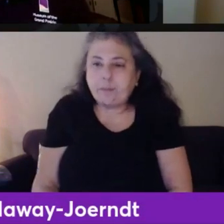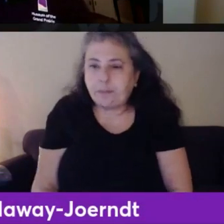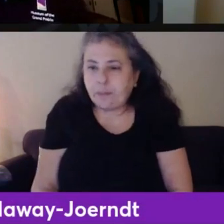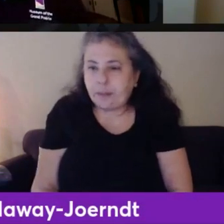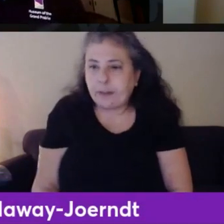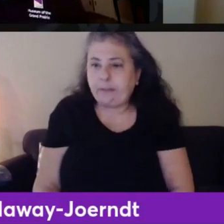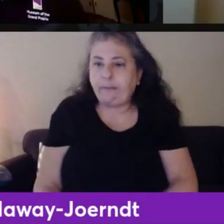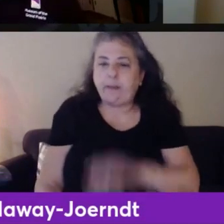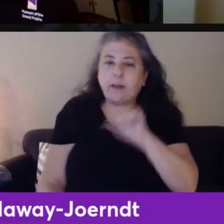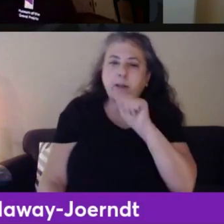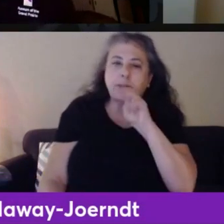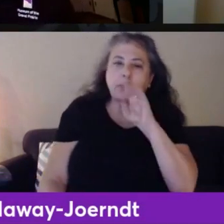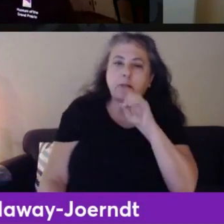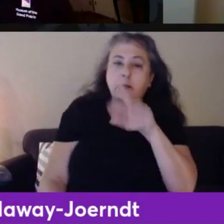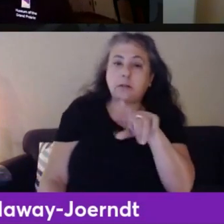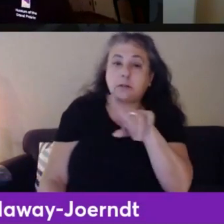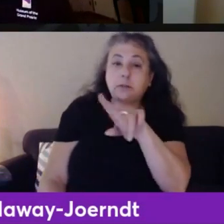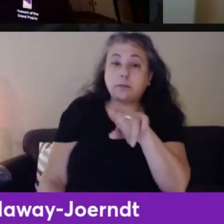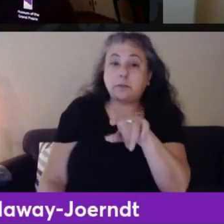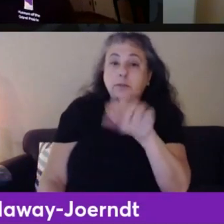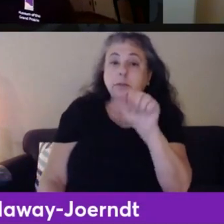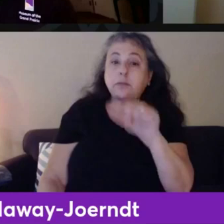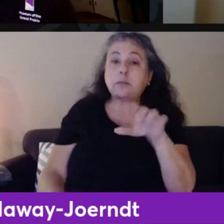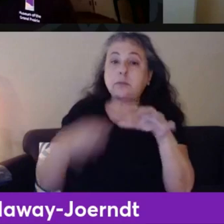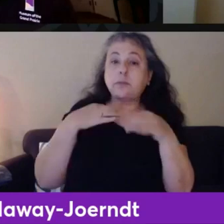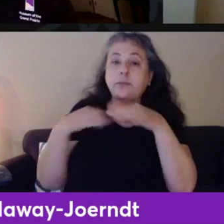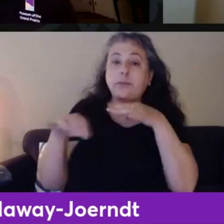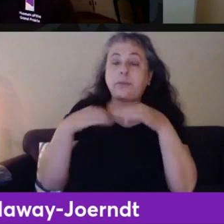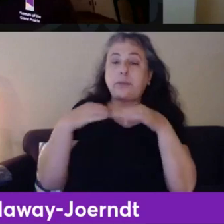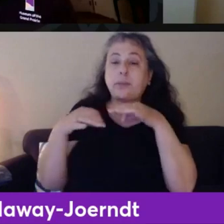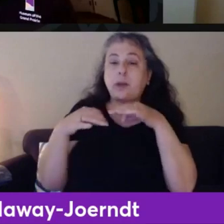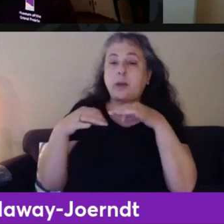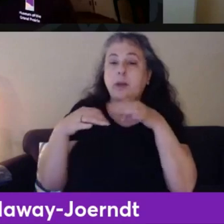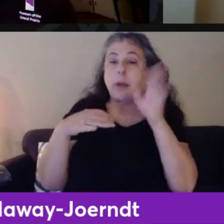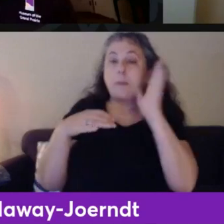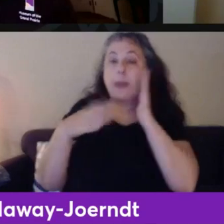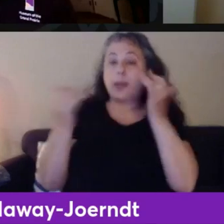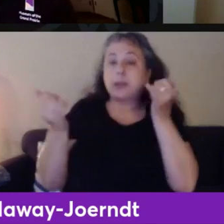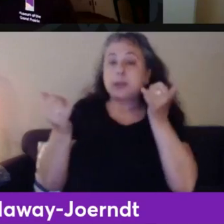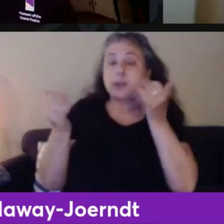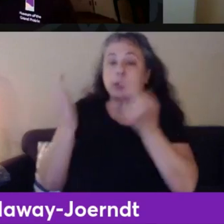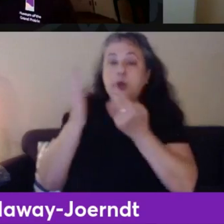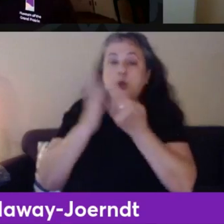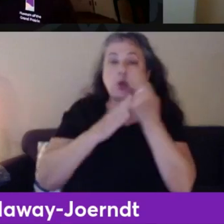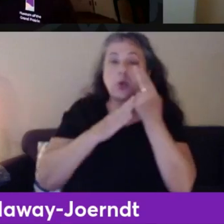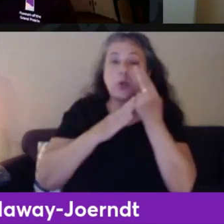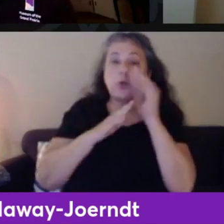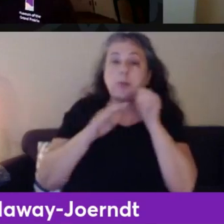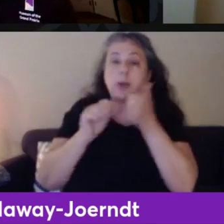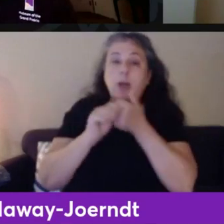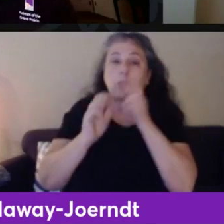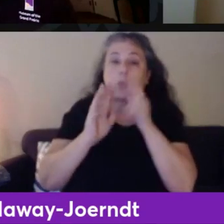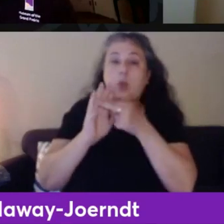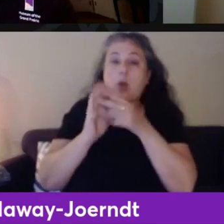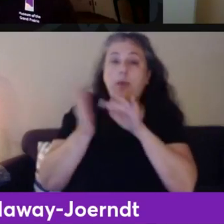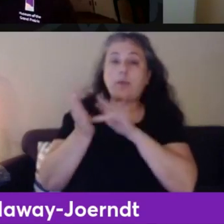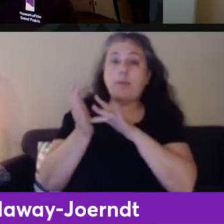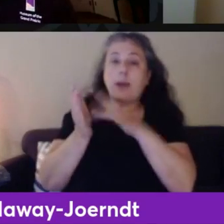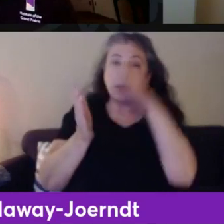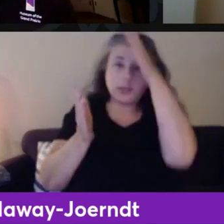Amanda asks, can you explain some past and current truths behind the role of the medicine